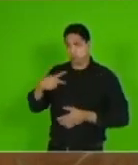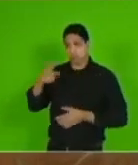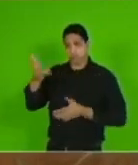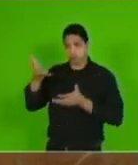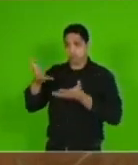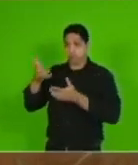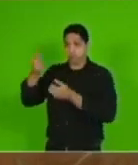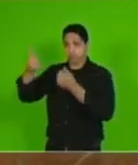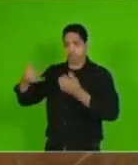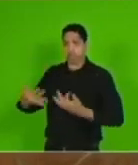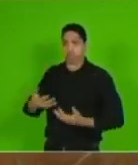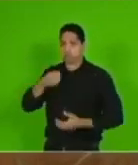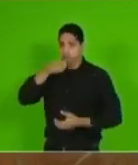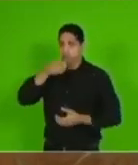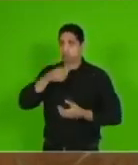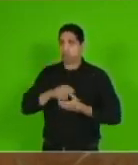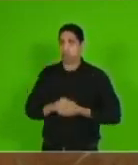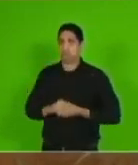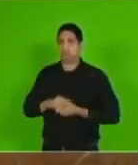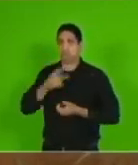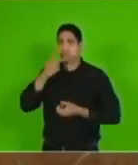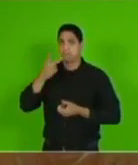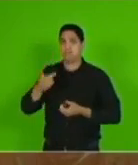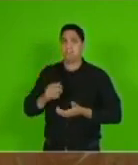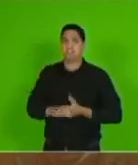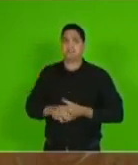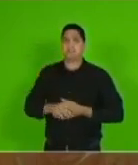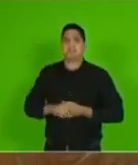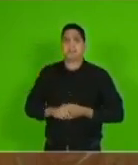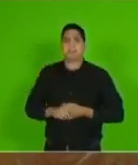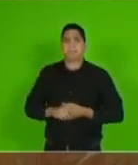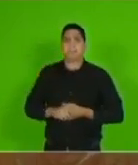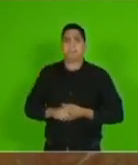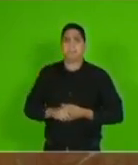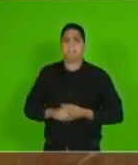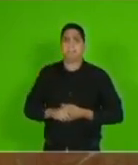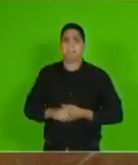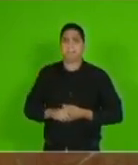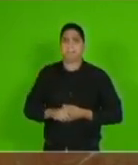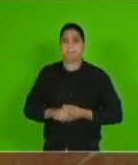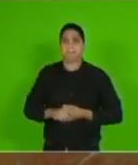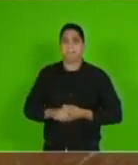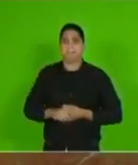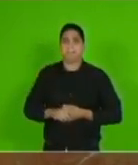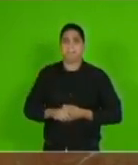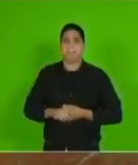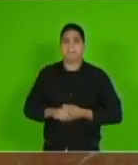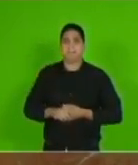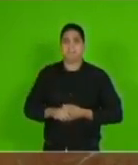ministries of the church that are forgotten about because they're not giving value.